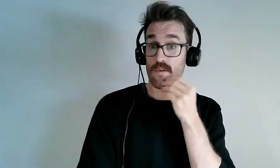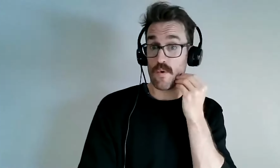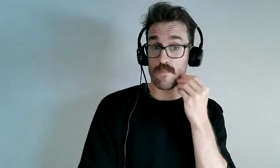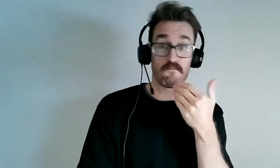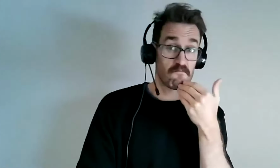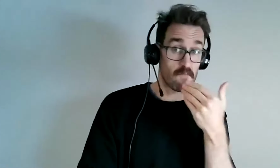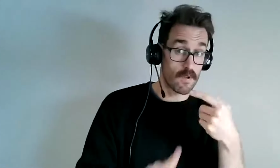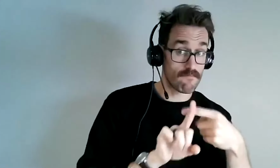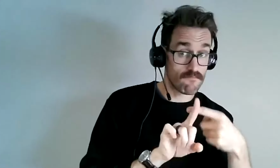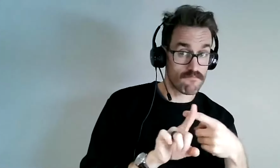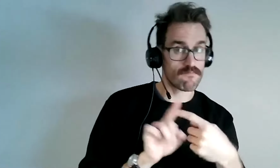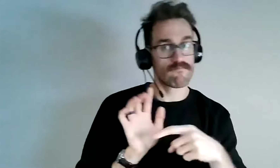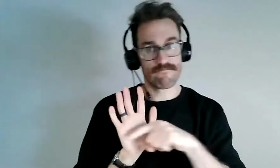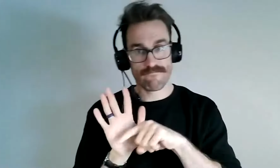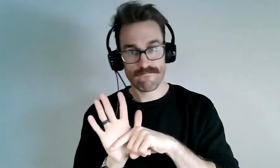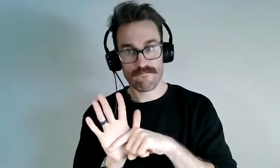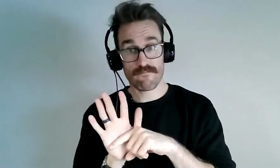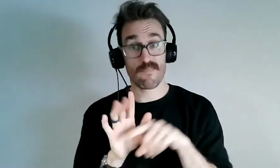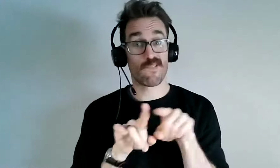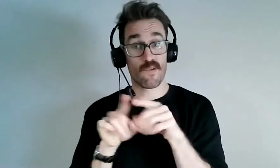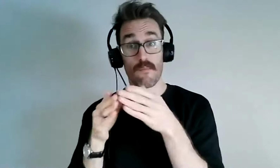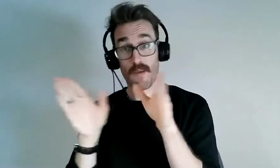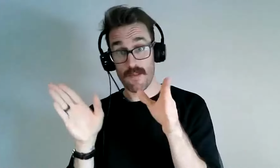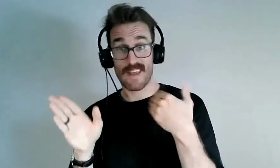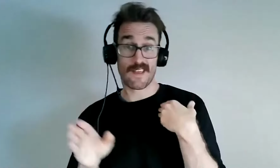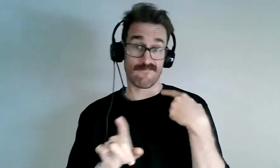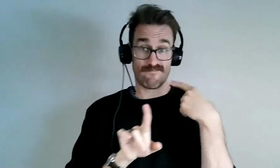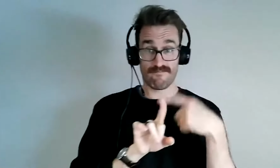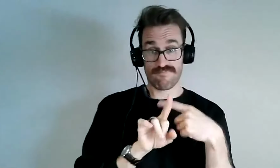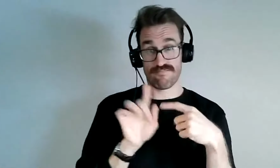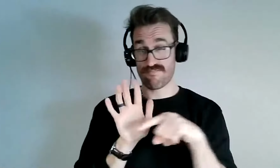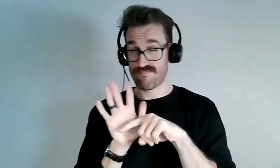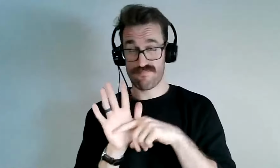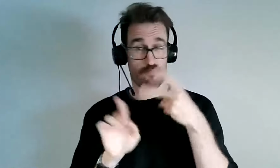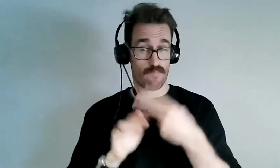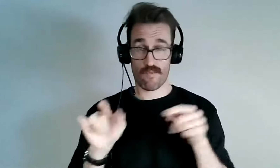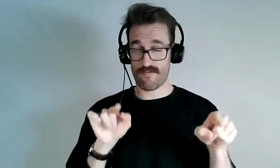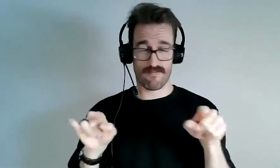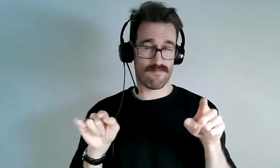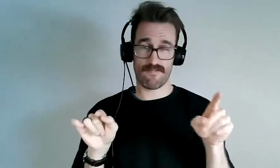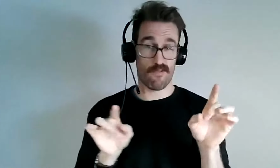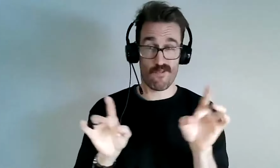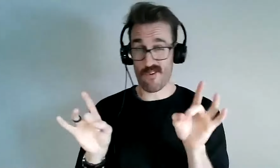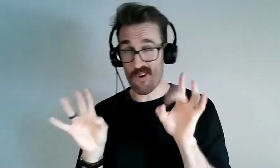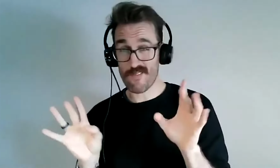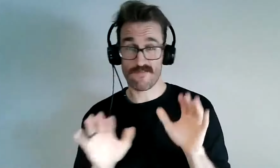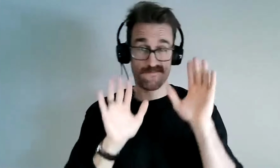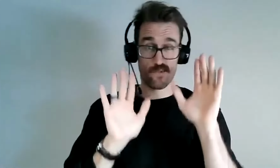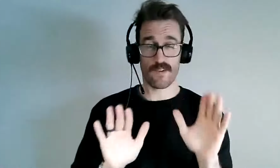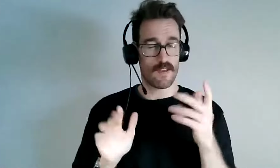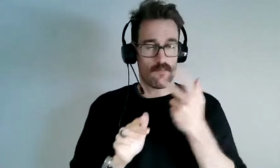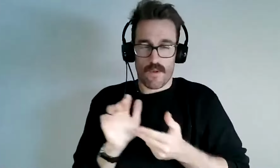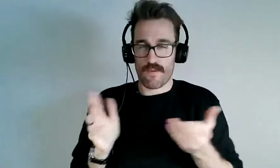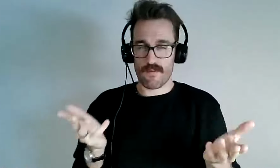in private, but also some good things in public and some terrible things in public too. So we have to be